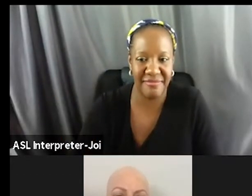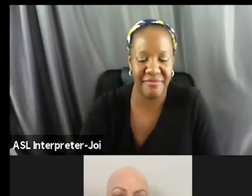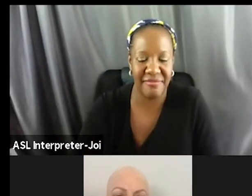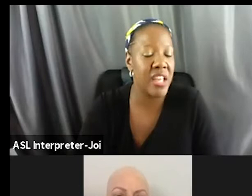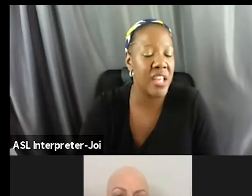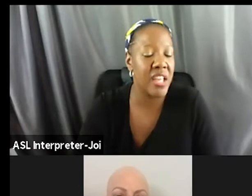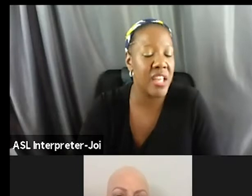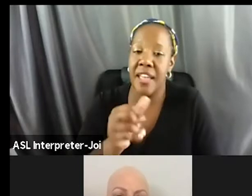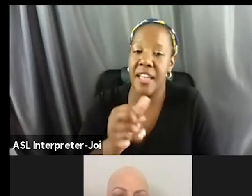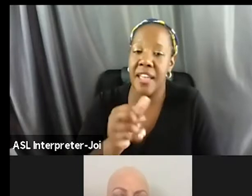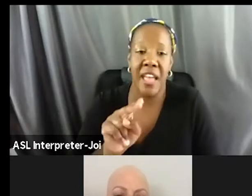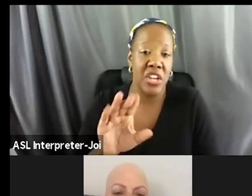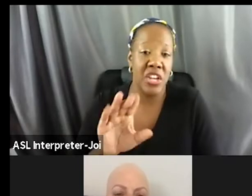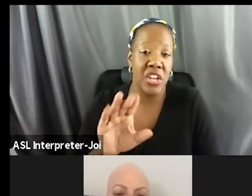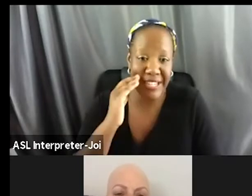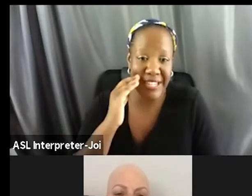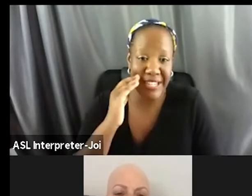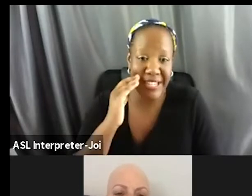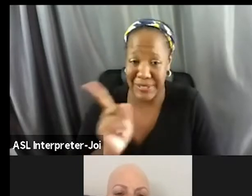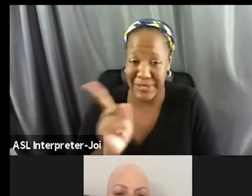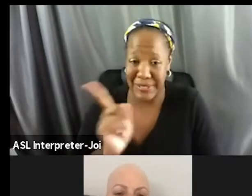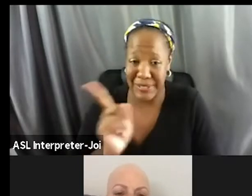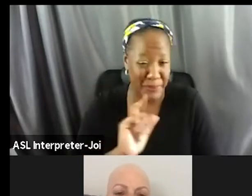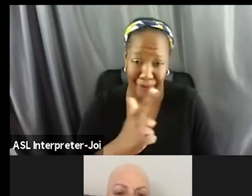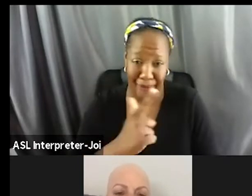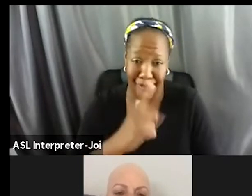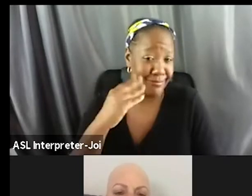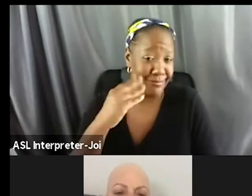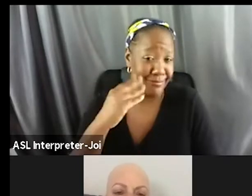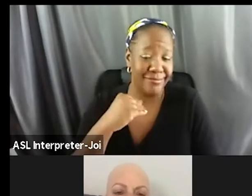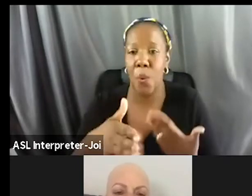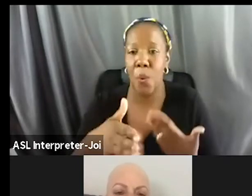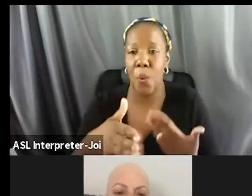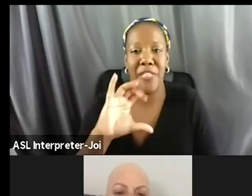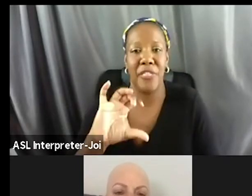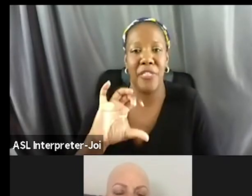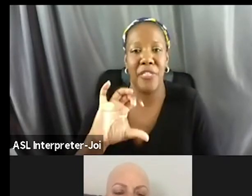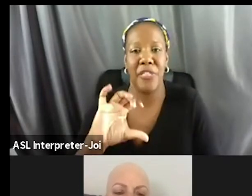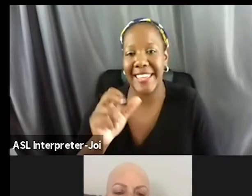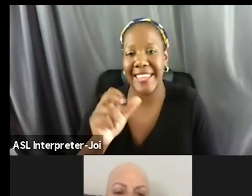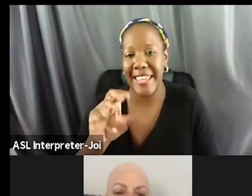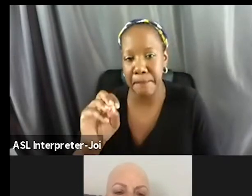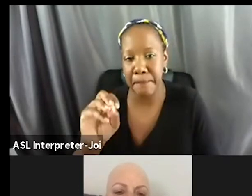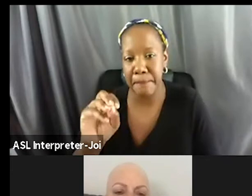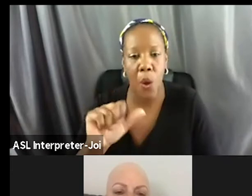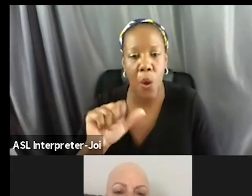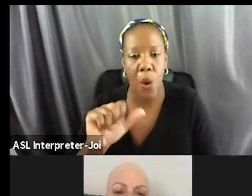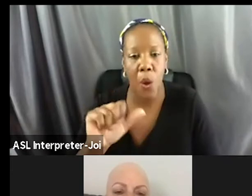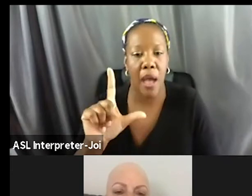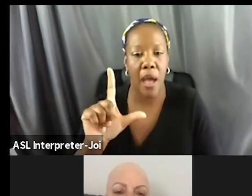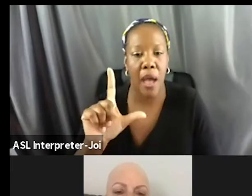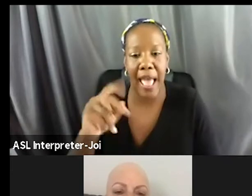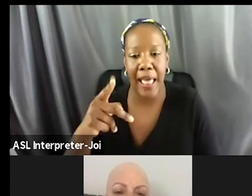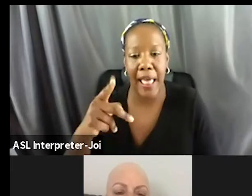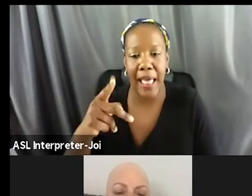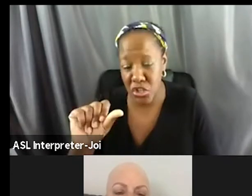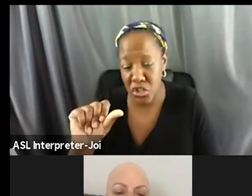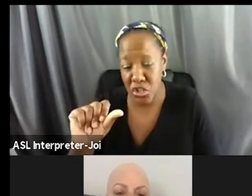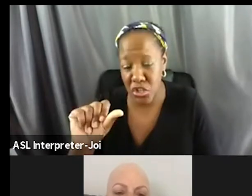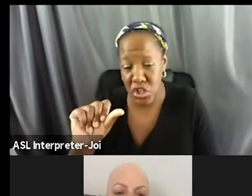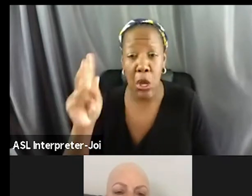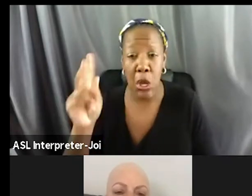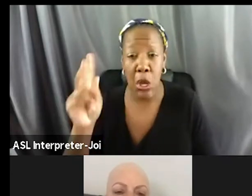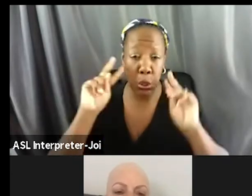and all the ladies, when you lose your hair, whether it's chemo and even alopecia, you're losing not only what's on the top of your hair, but you're